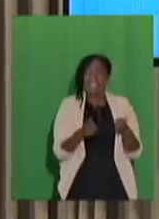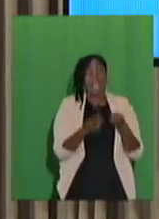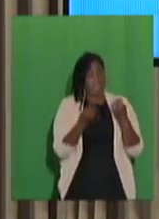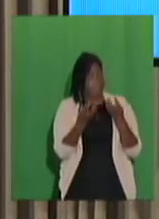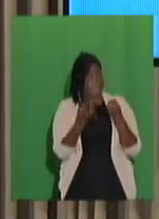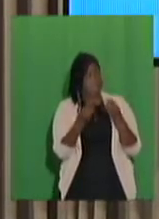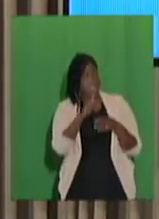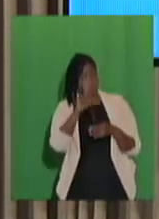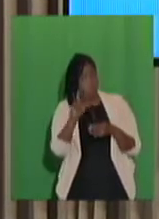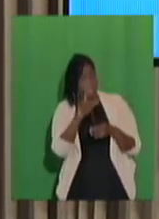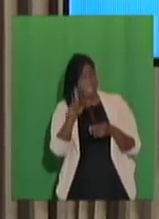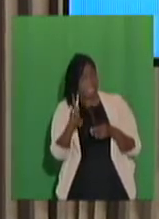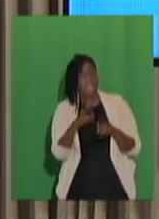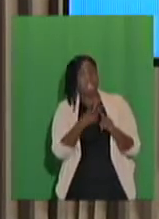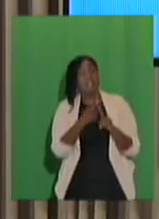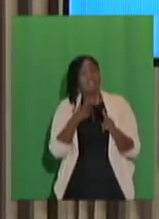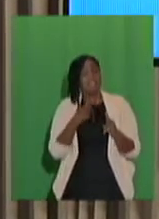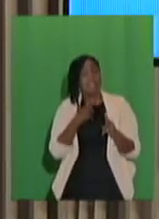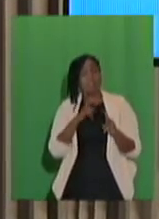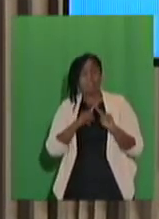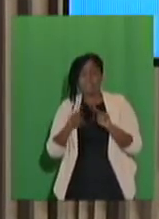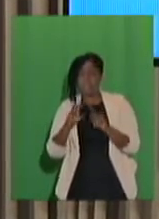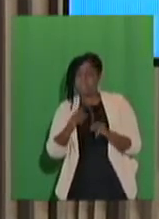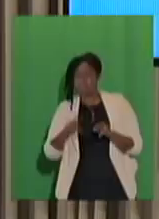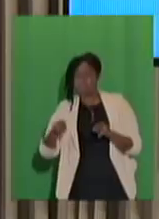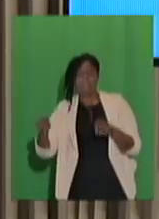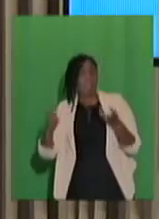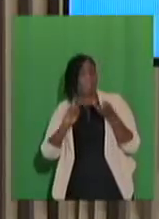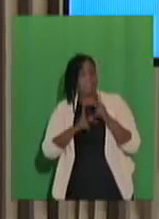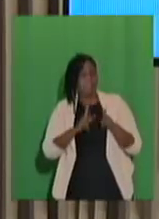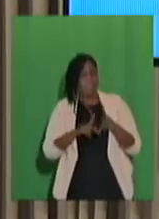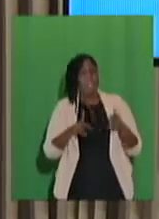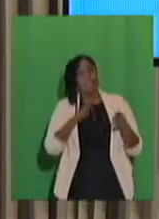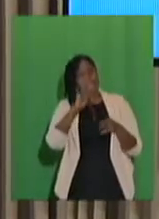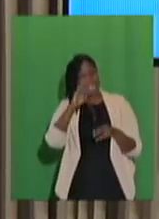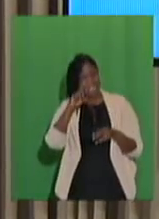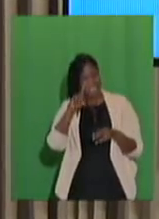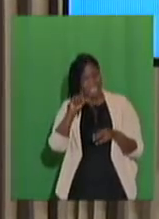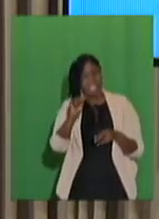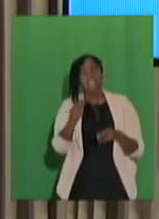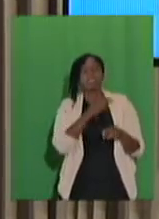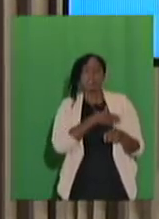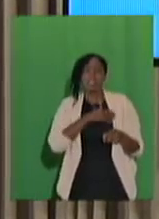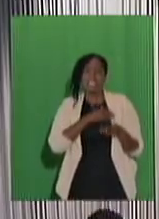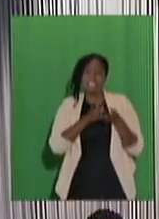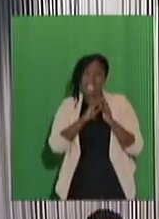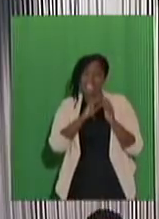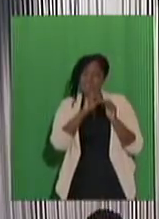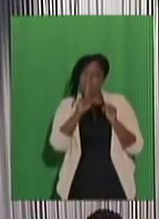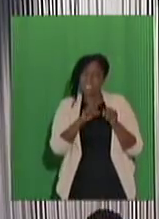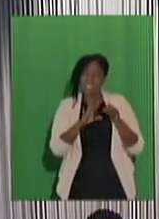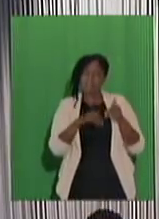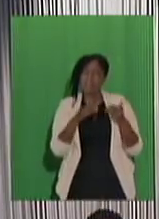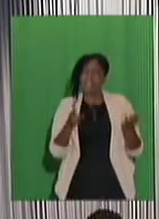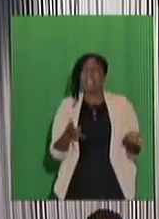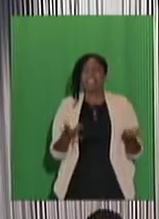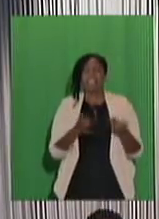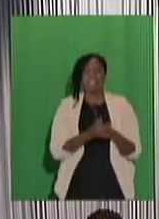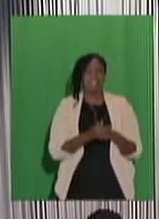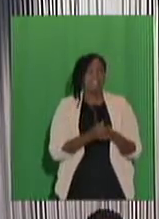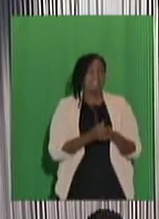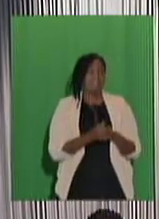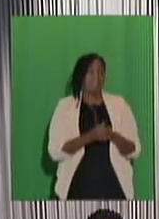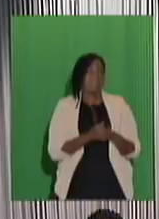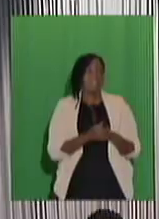from media about COVID and cancer. So please take advantage of her presence here this morning. So in terms of